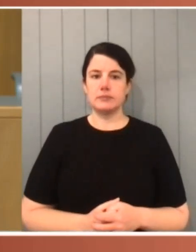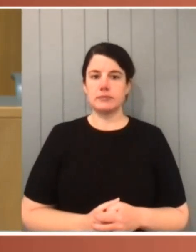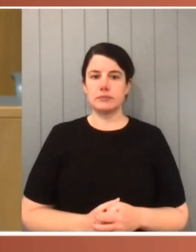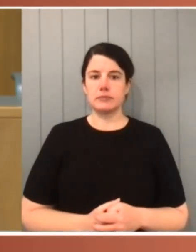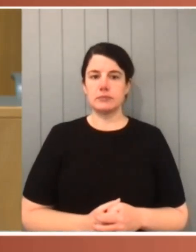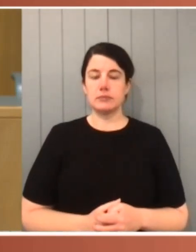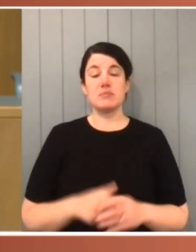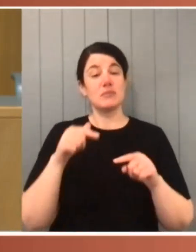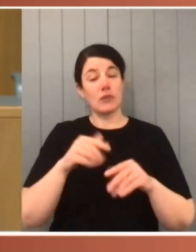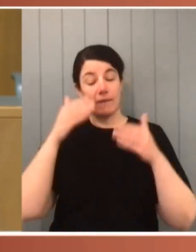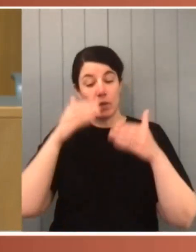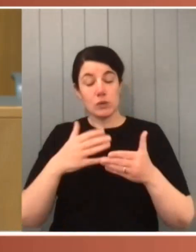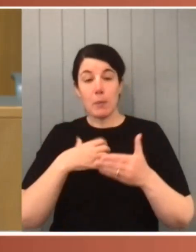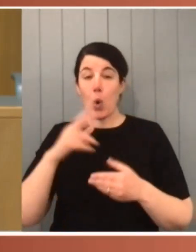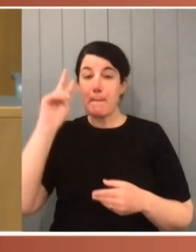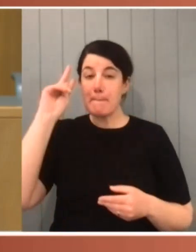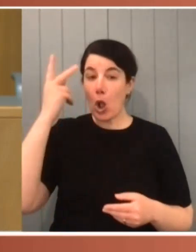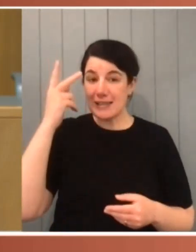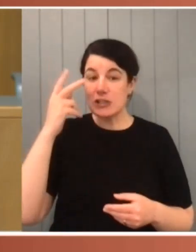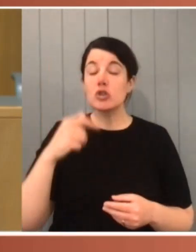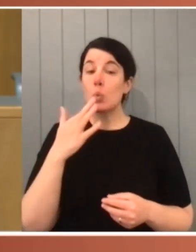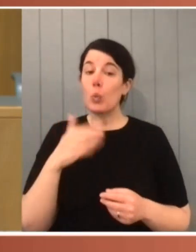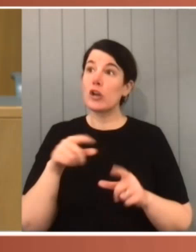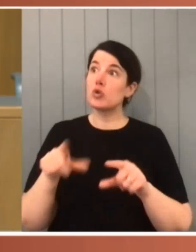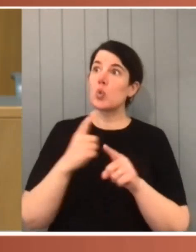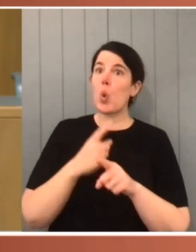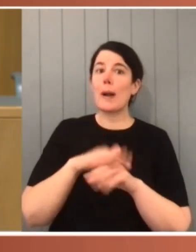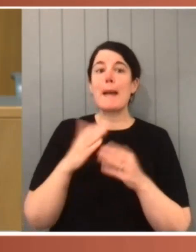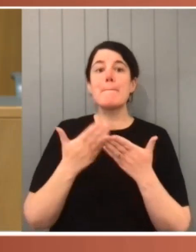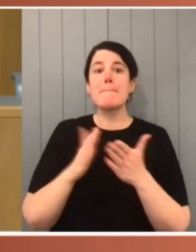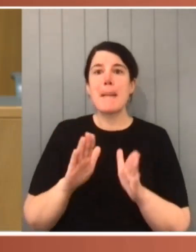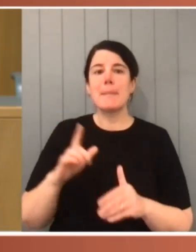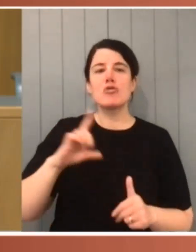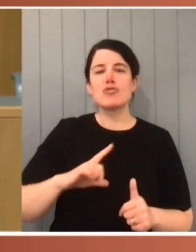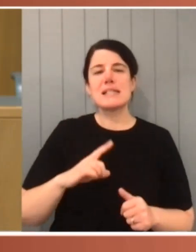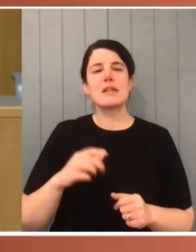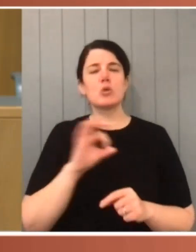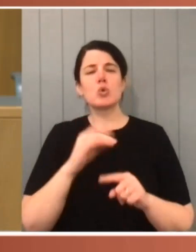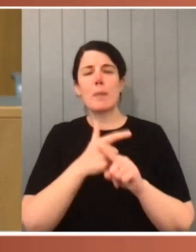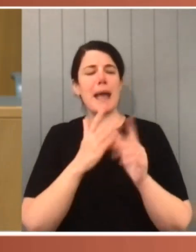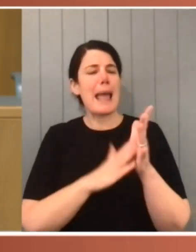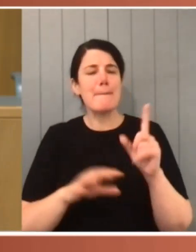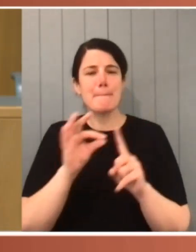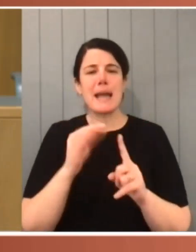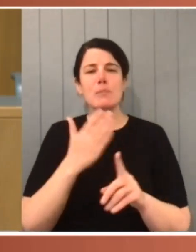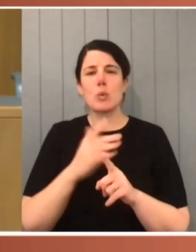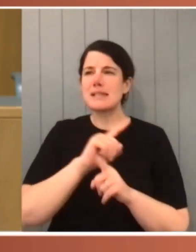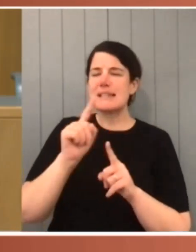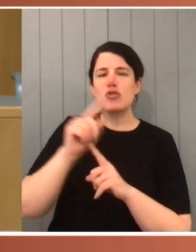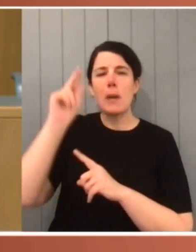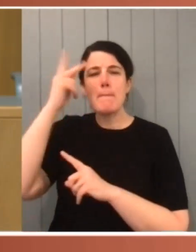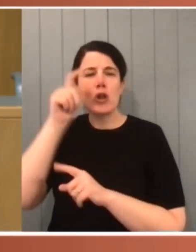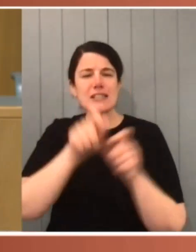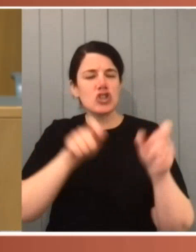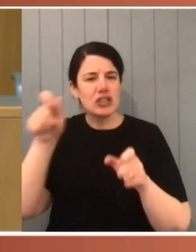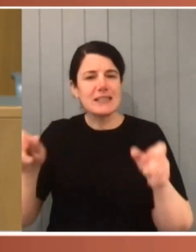on politicians. No, when I introduced public reason, I was referring often to politicians, not like MPs, members of parliament, ministers, and so on. I think that this is the